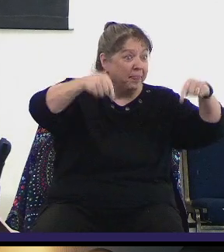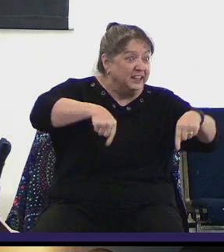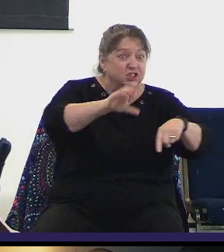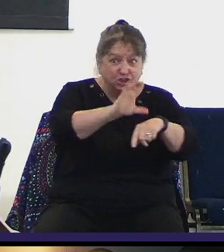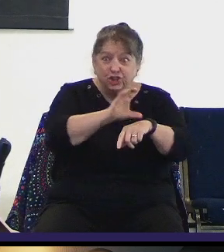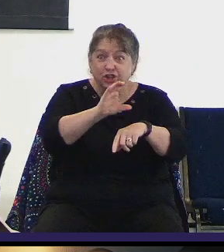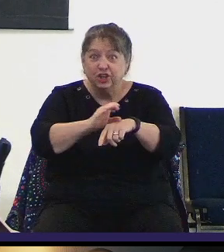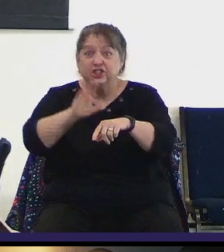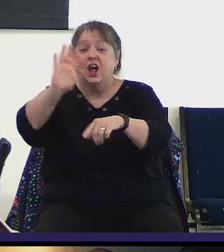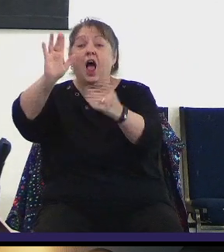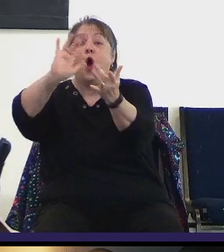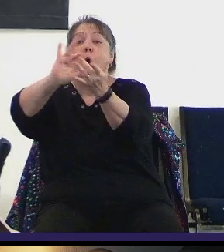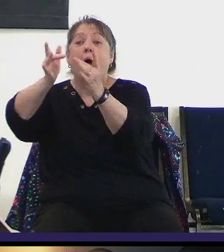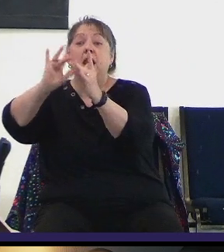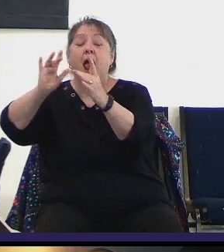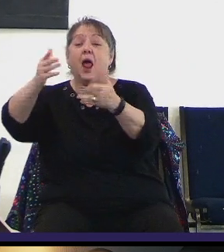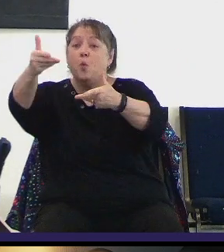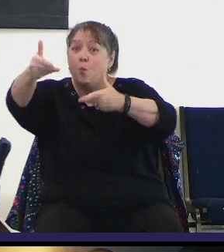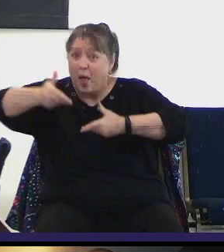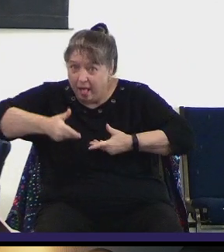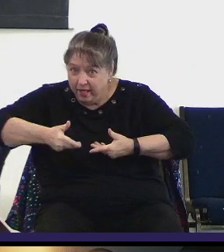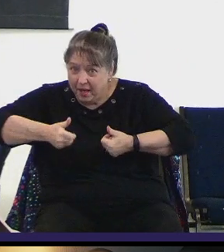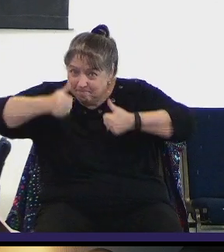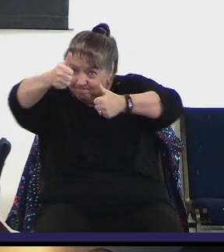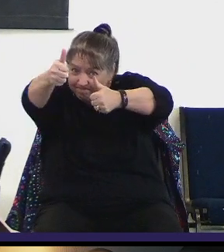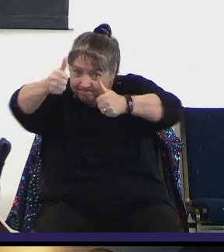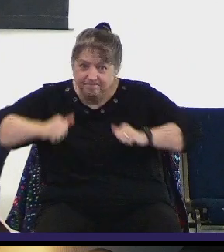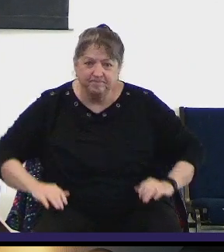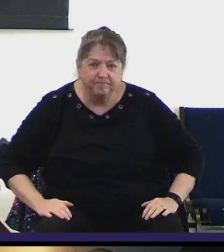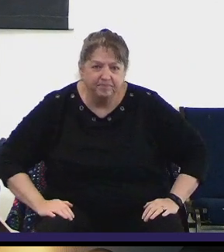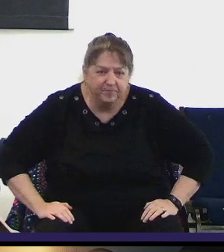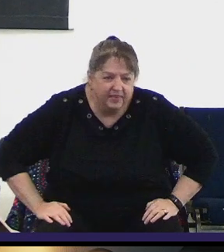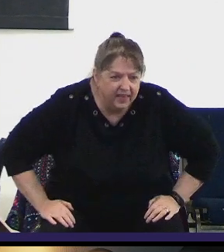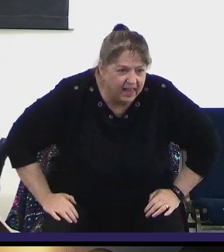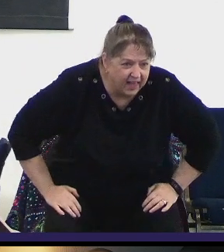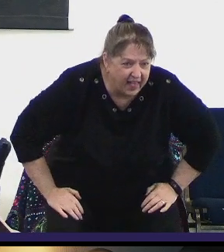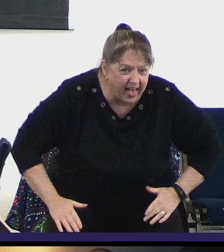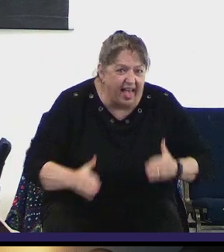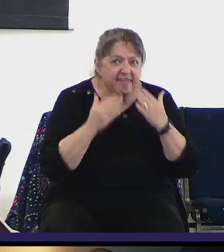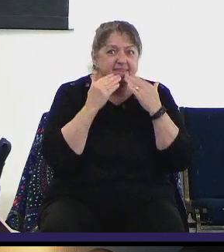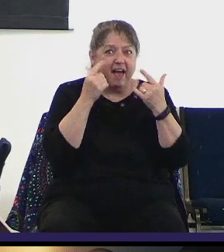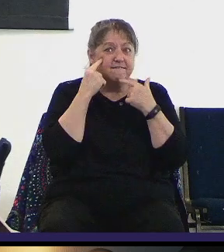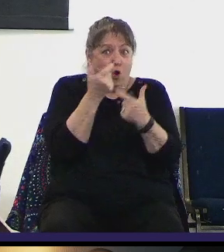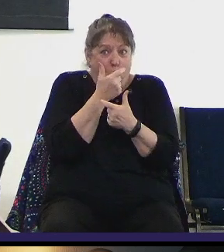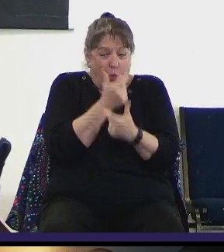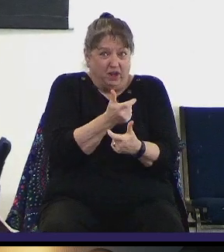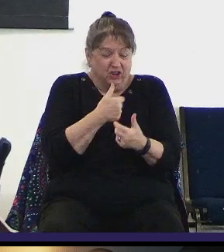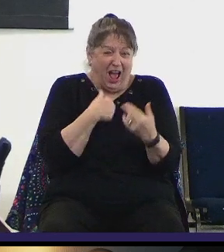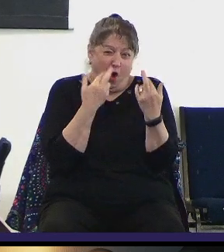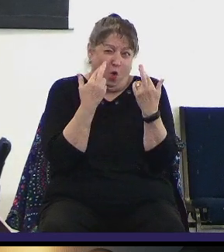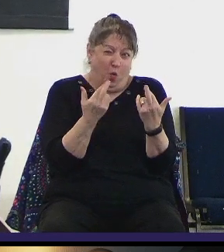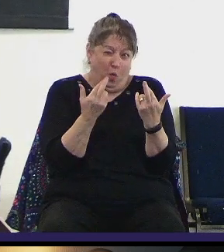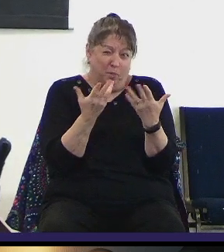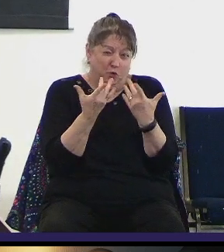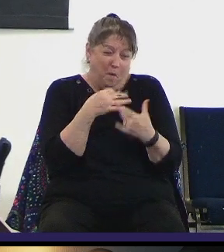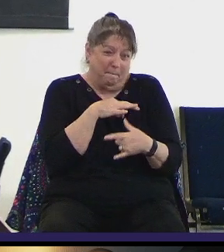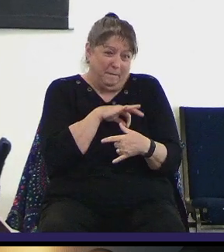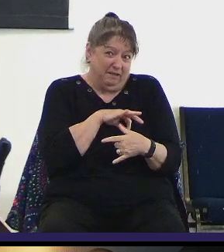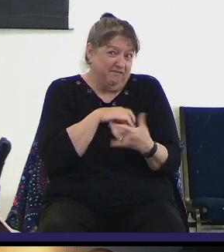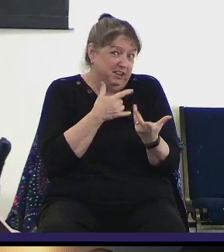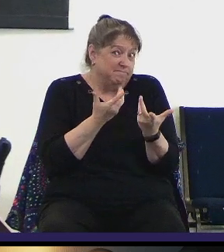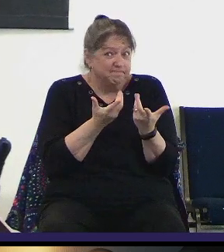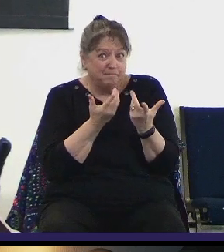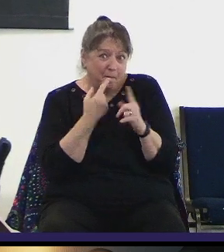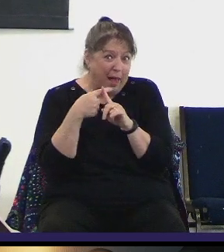who are online this morning. Thank you for watching us. I hope you gain some benefits from our